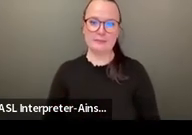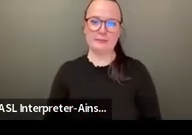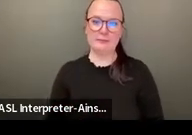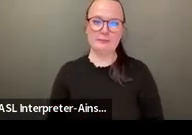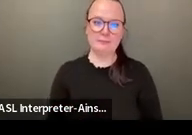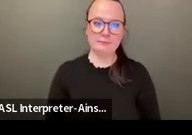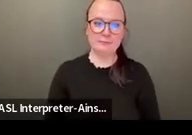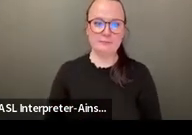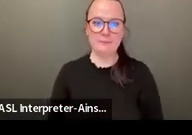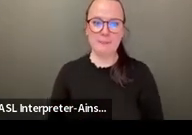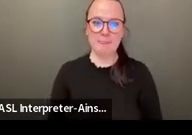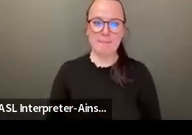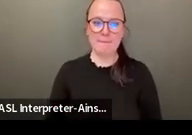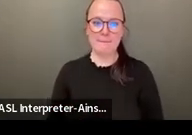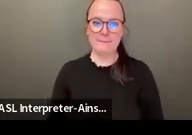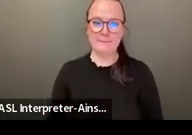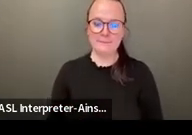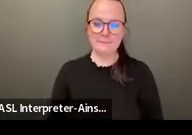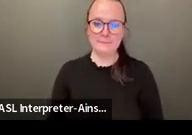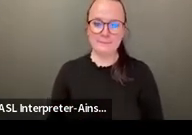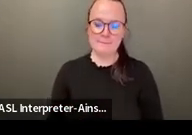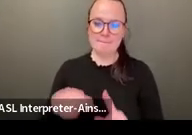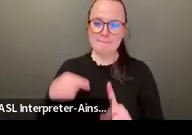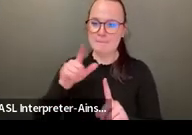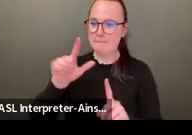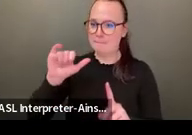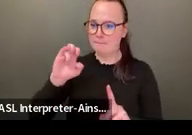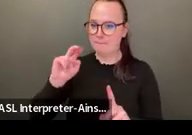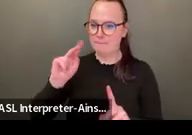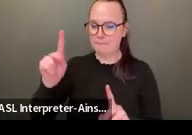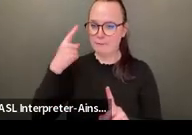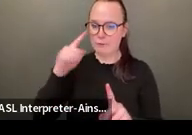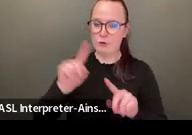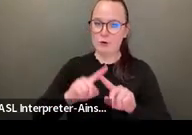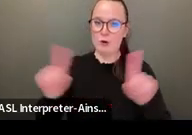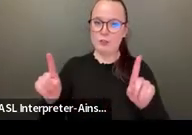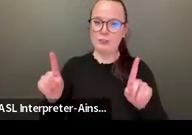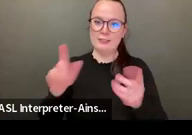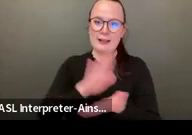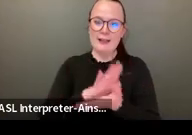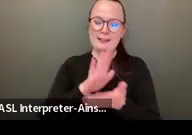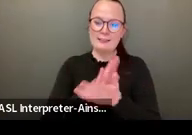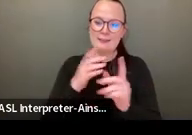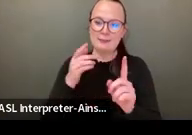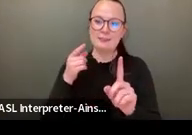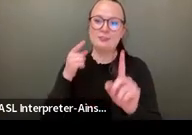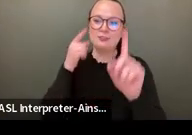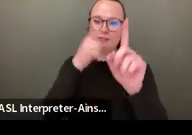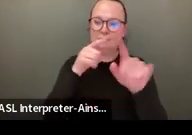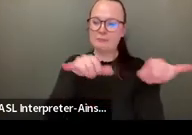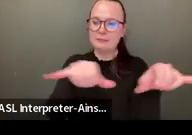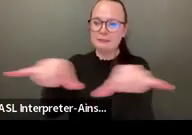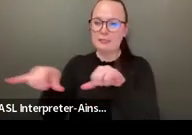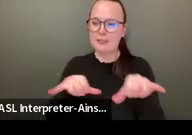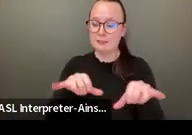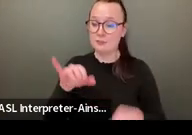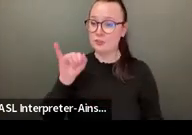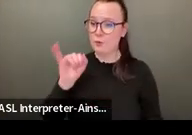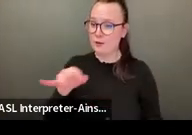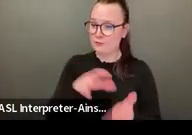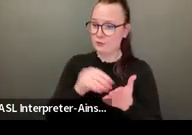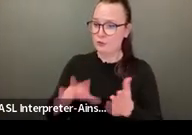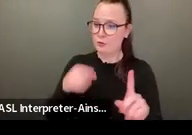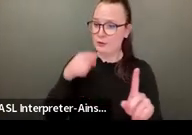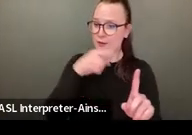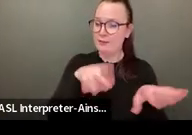this is a link to the alternate academic achievement standards. Because as I said before, if the student is going to be taking